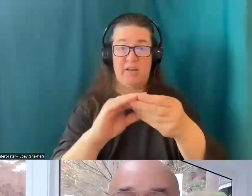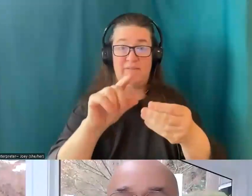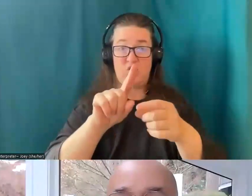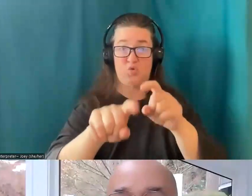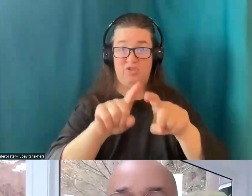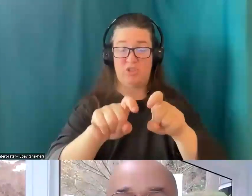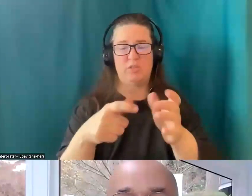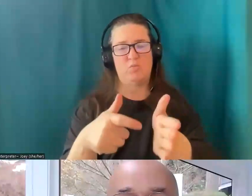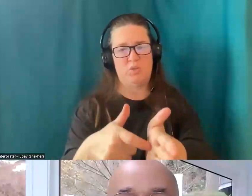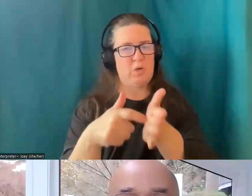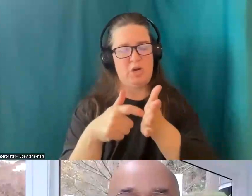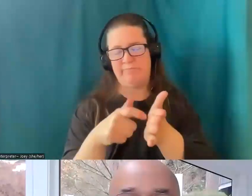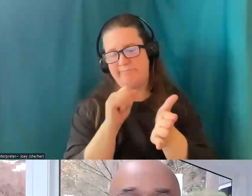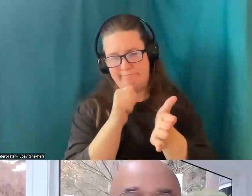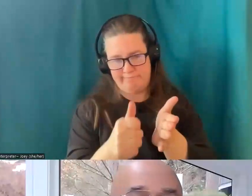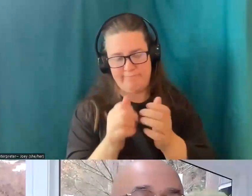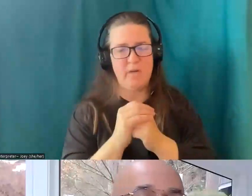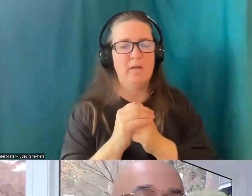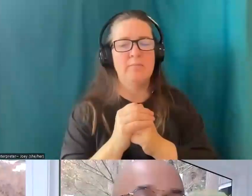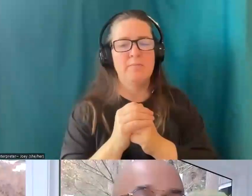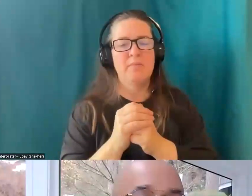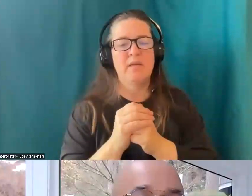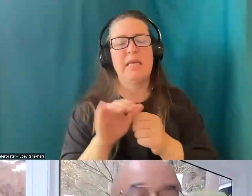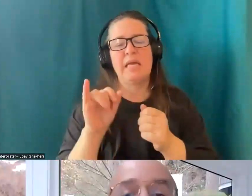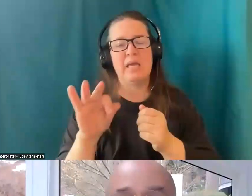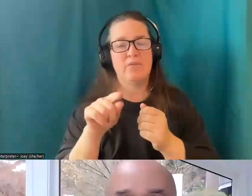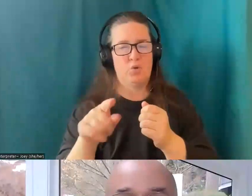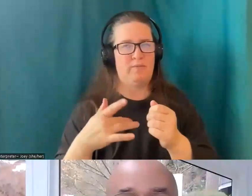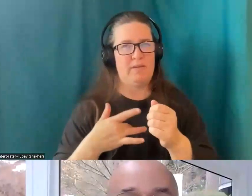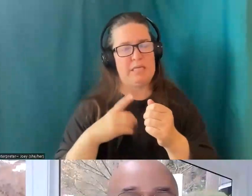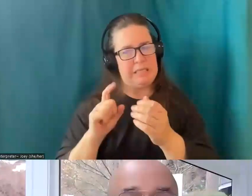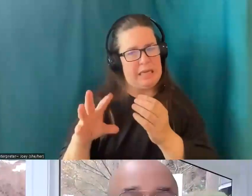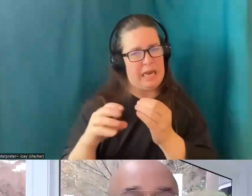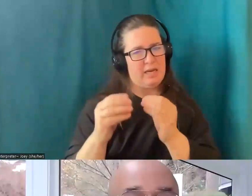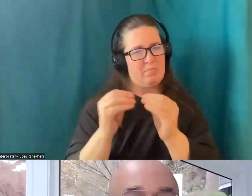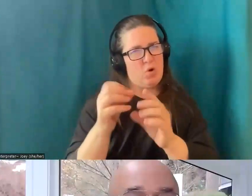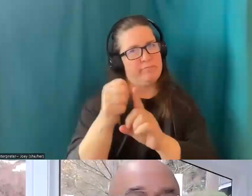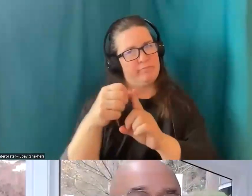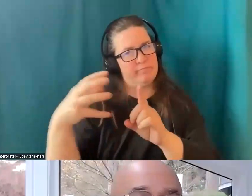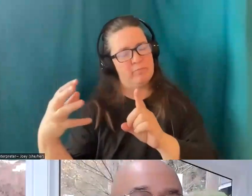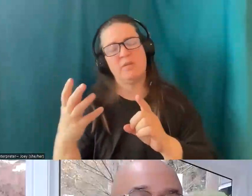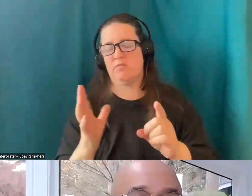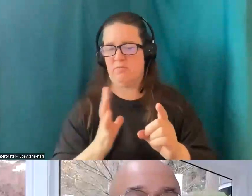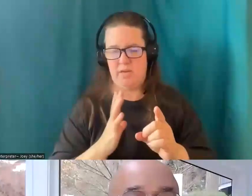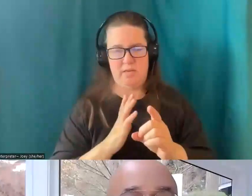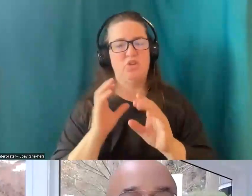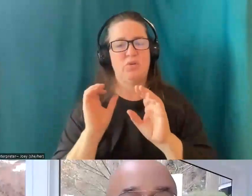feel that you need to give a little bit of context about your organization's situation, and it is not scored.